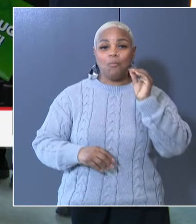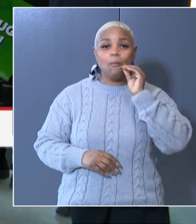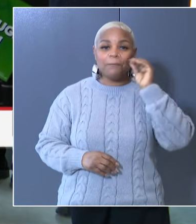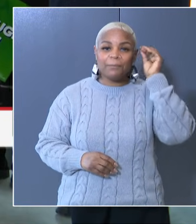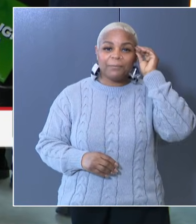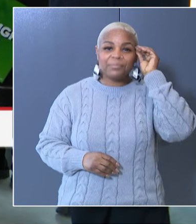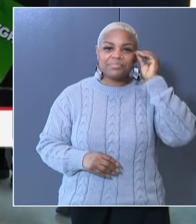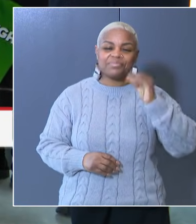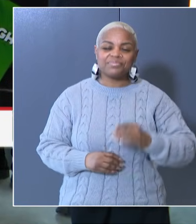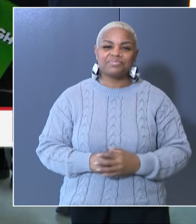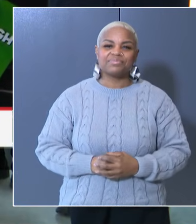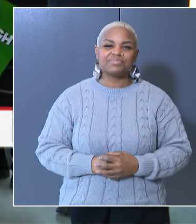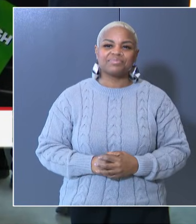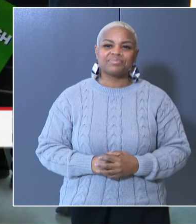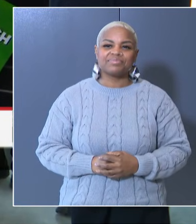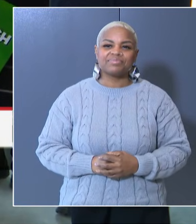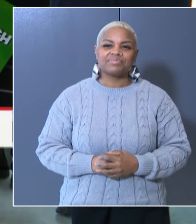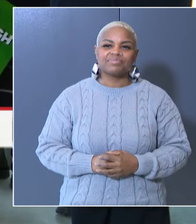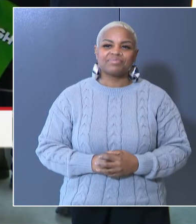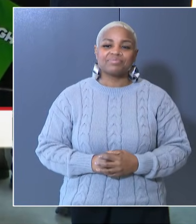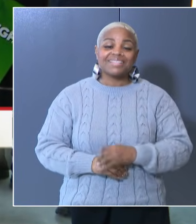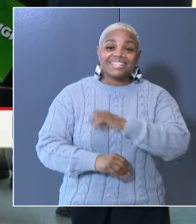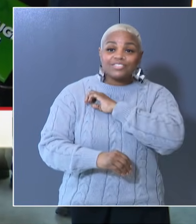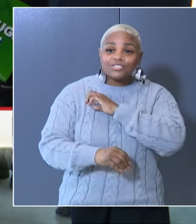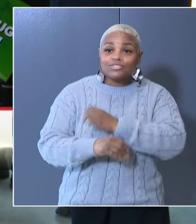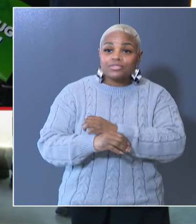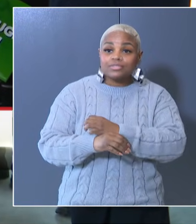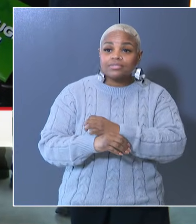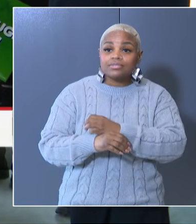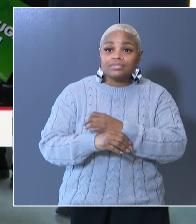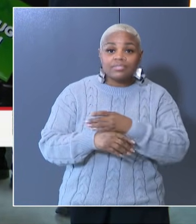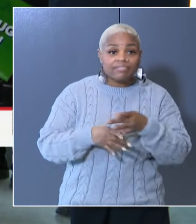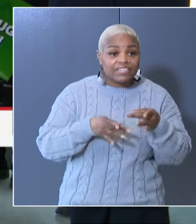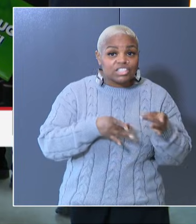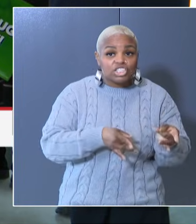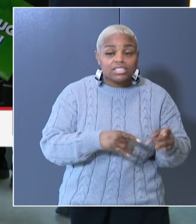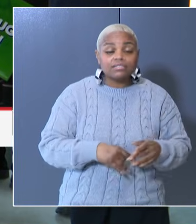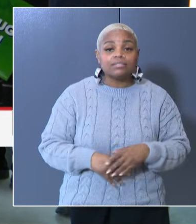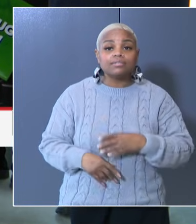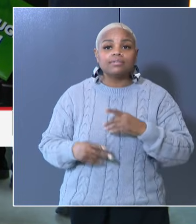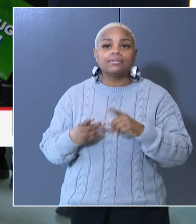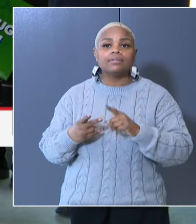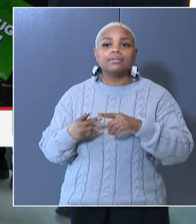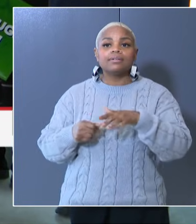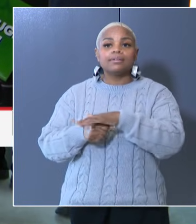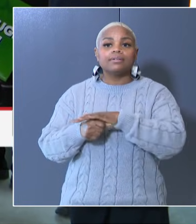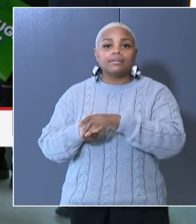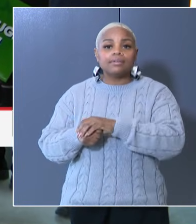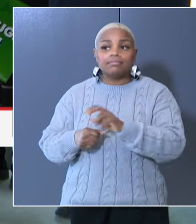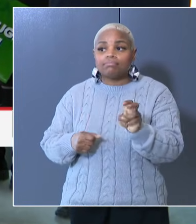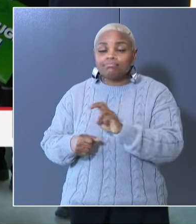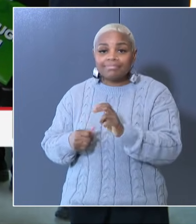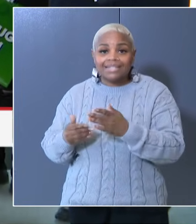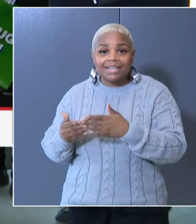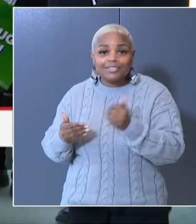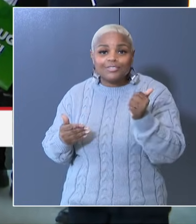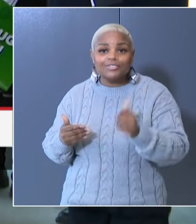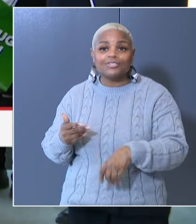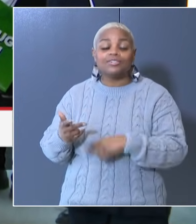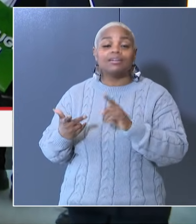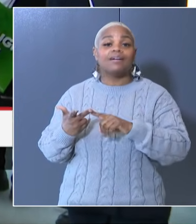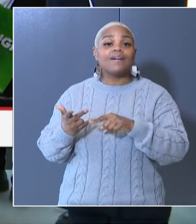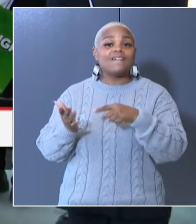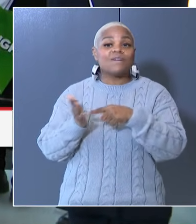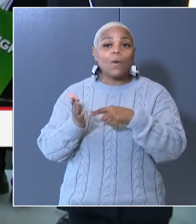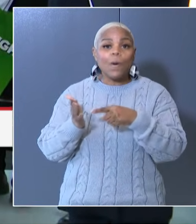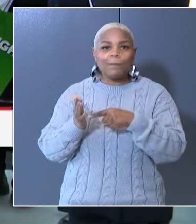transit-oriented, energy-efficient, serving families with 30 to 60% area median income, expanding affordability